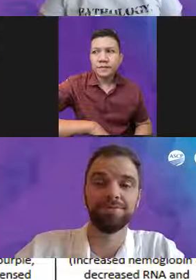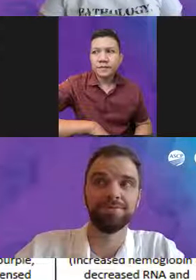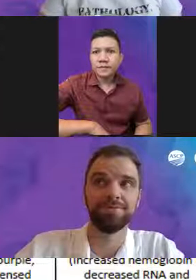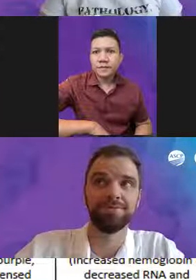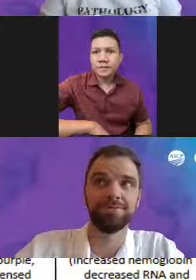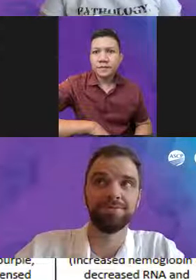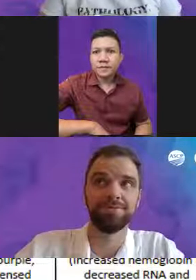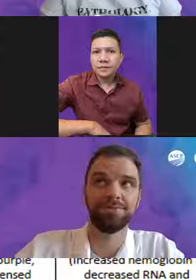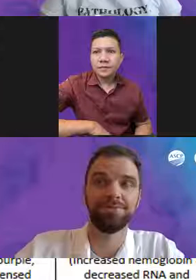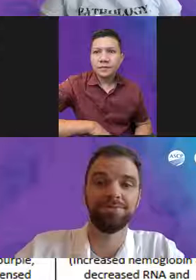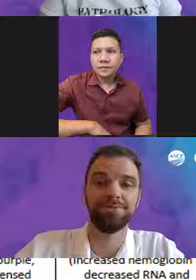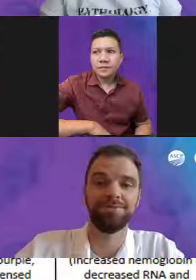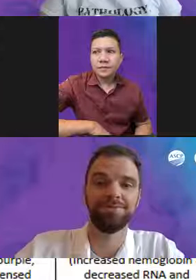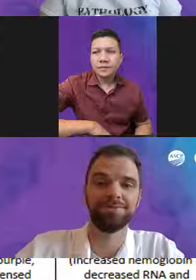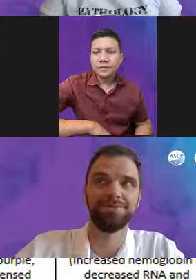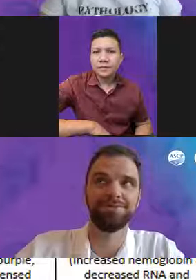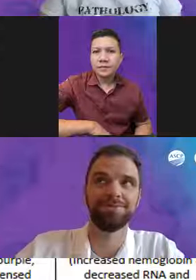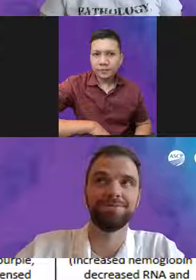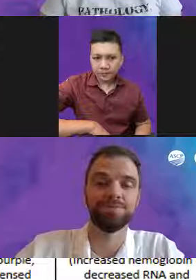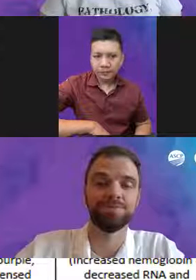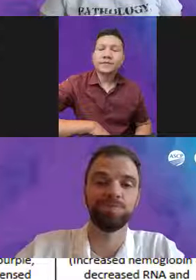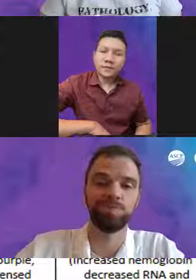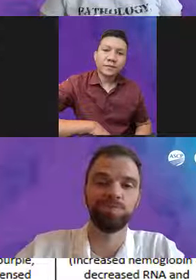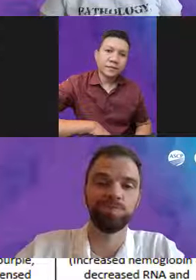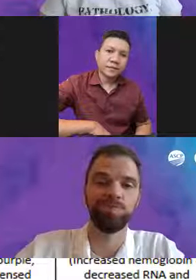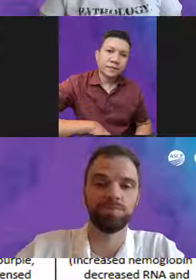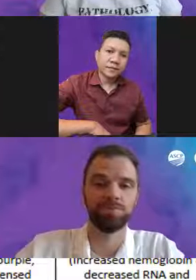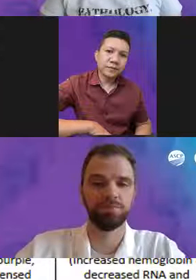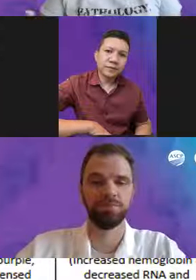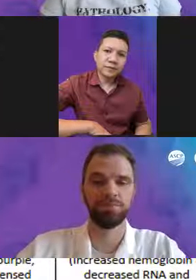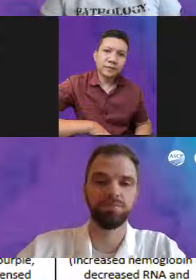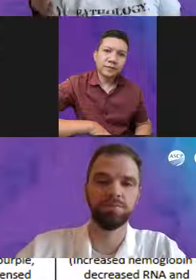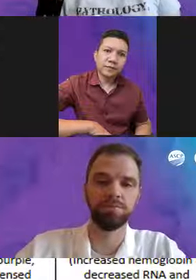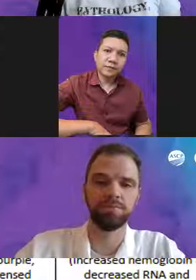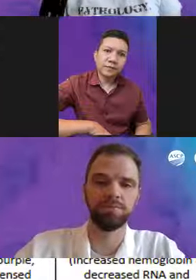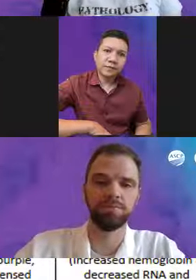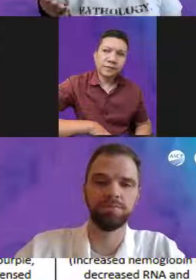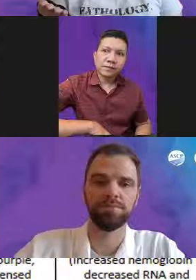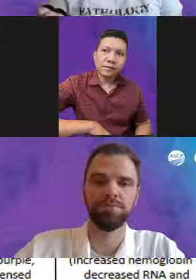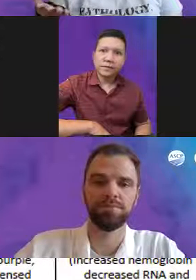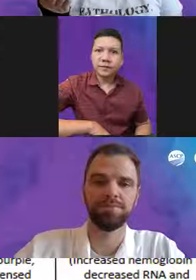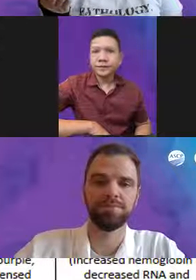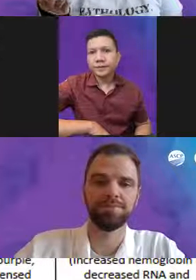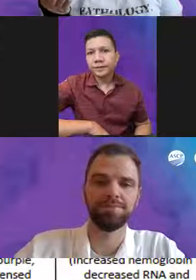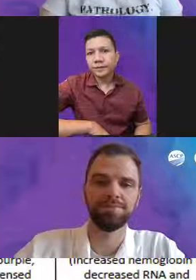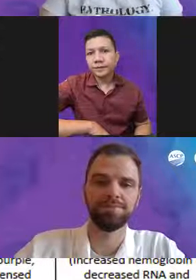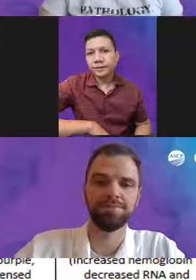product, like packed RBCs, right? And if the body doesn't see that